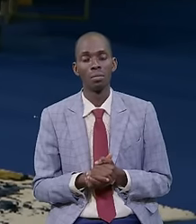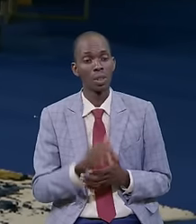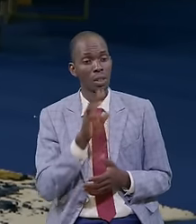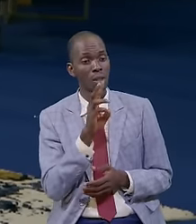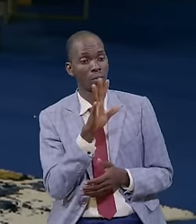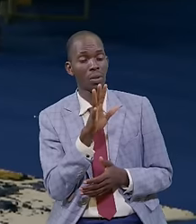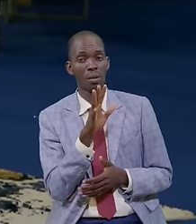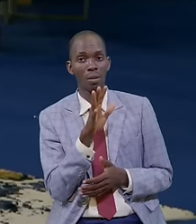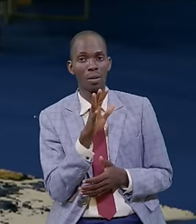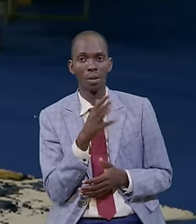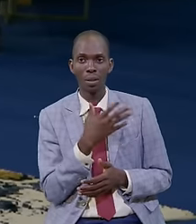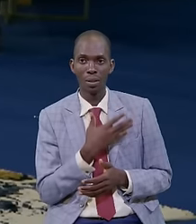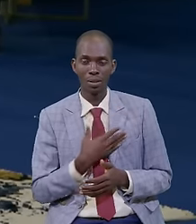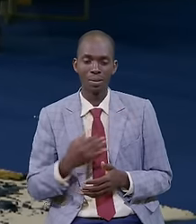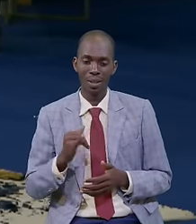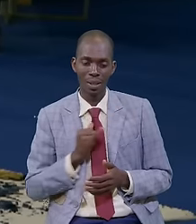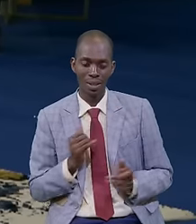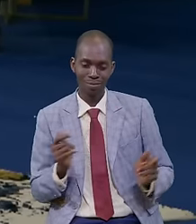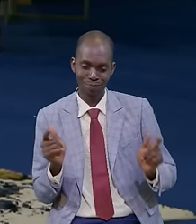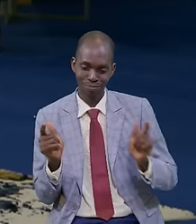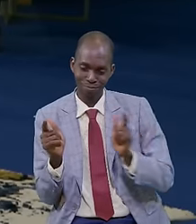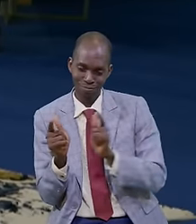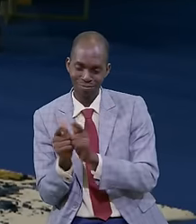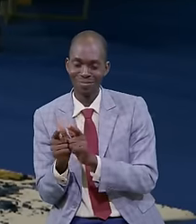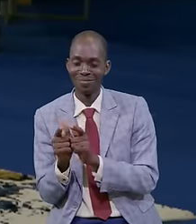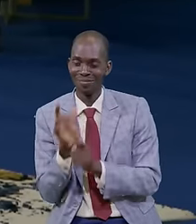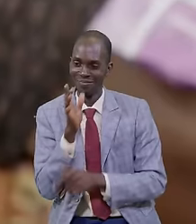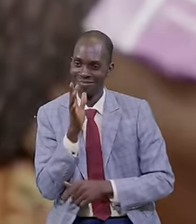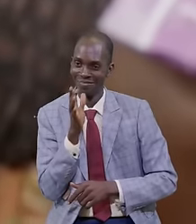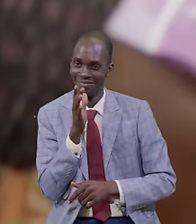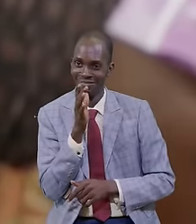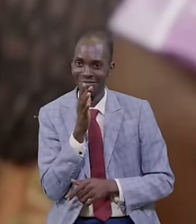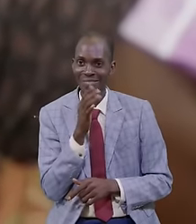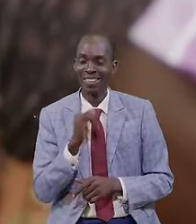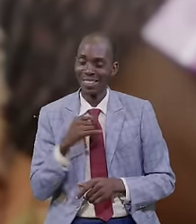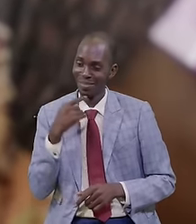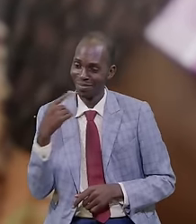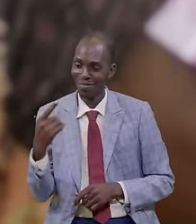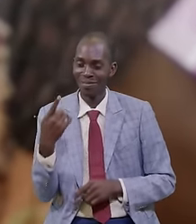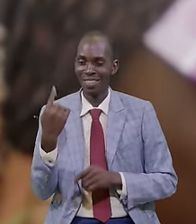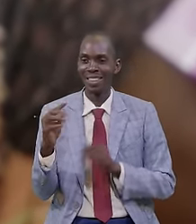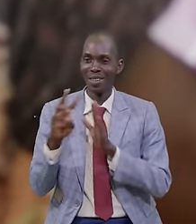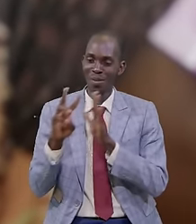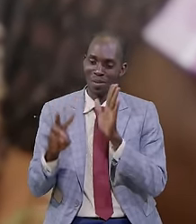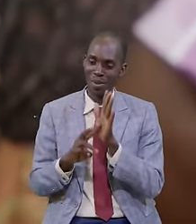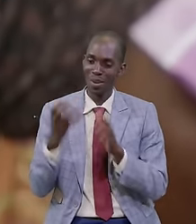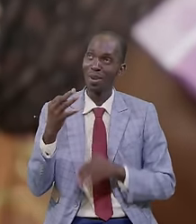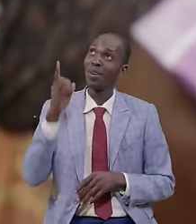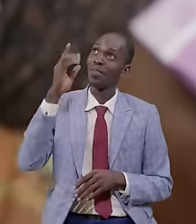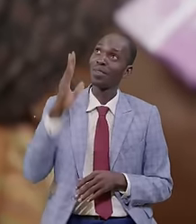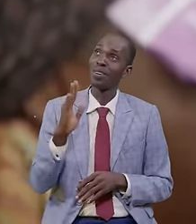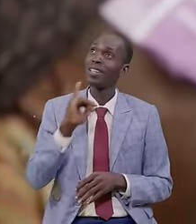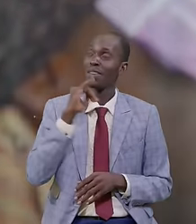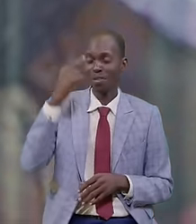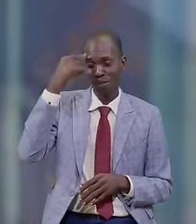65, I came along and I said, the will of God is for me